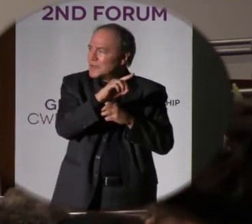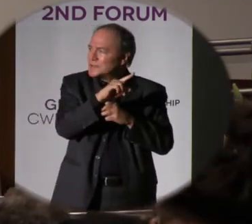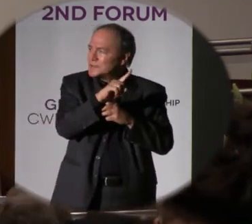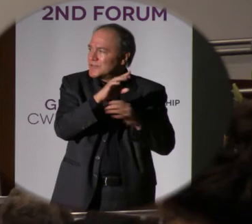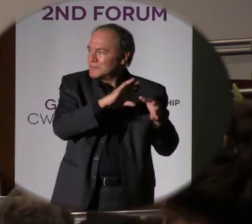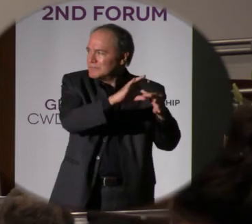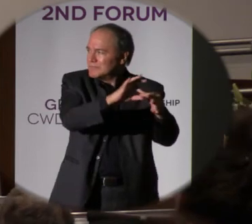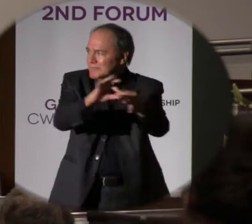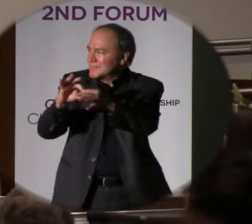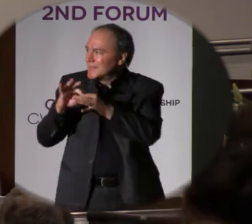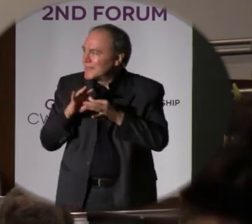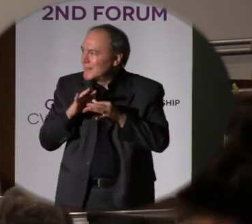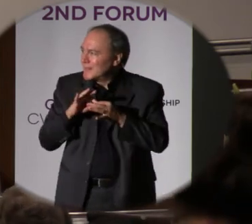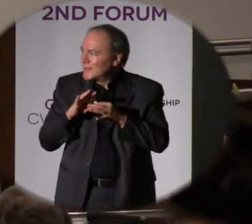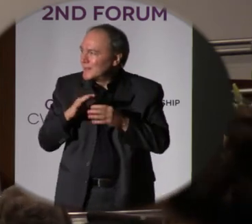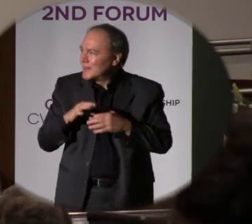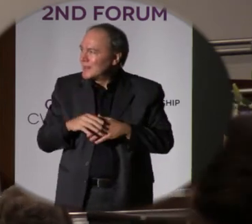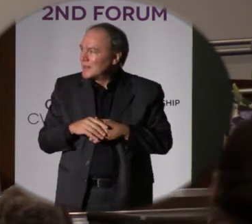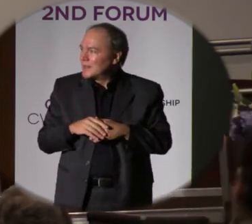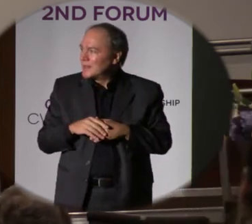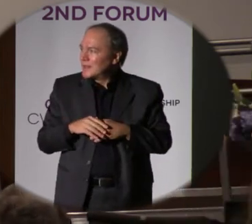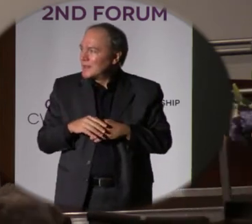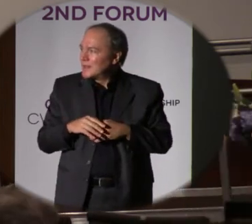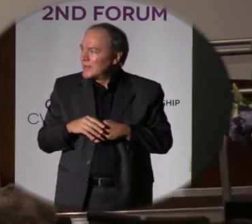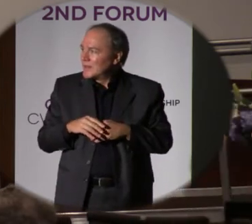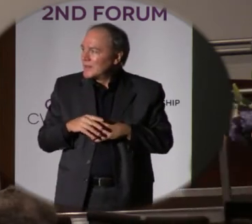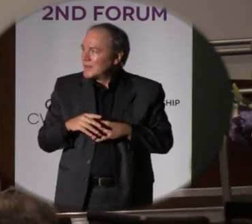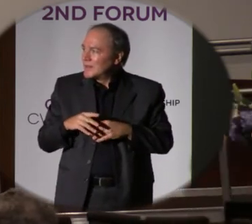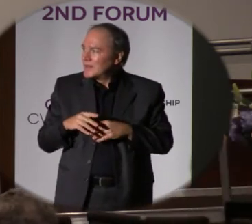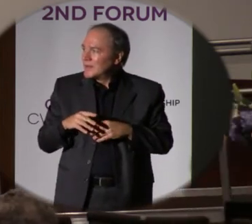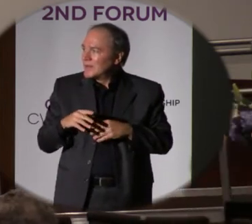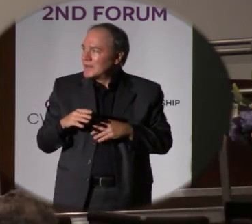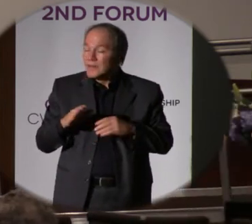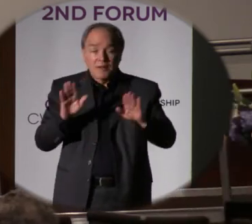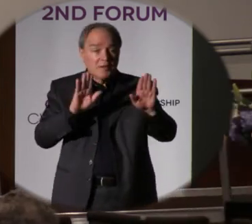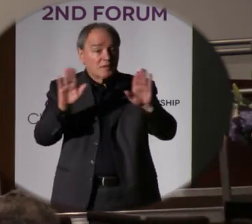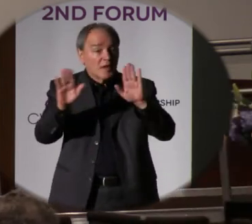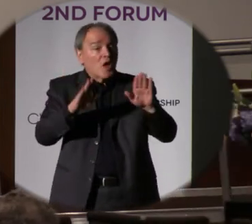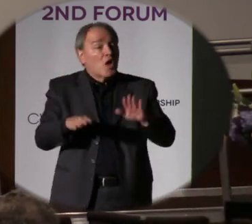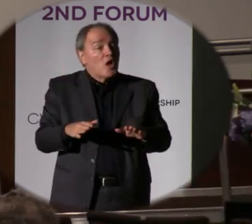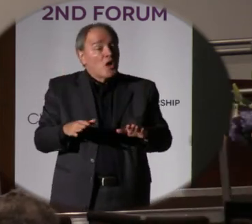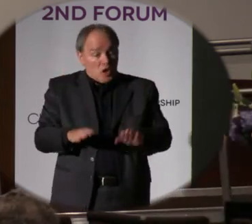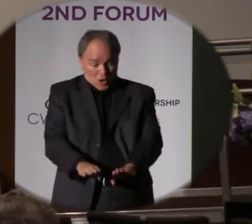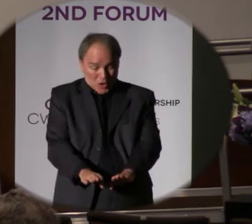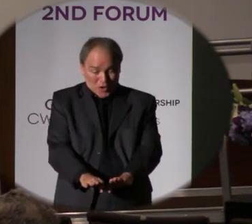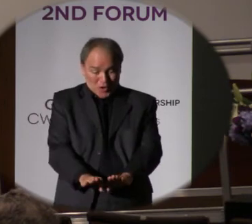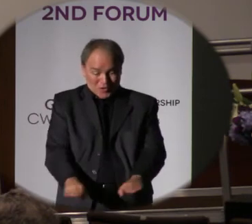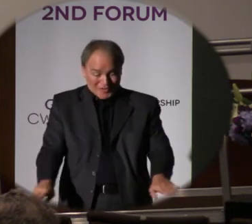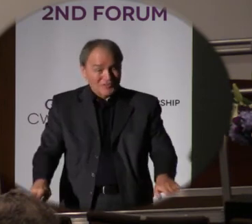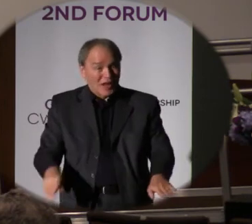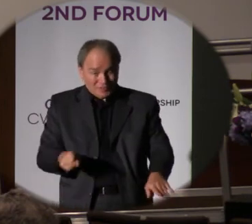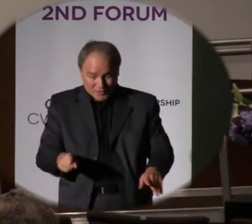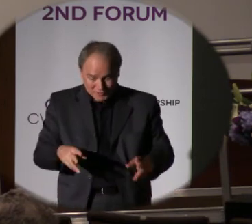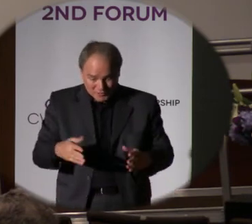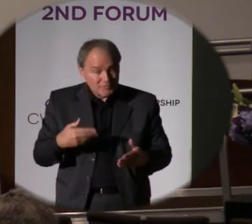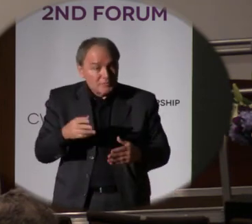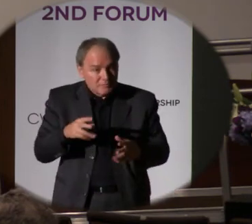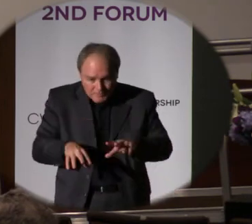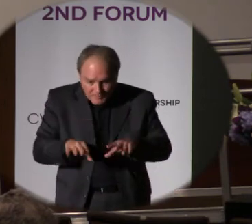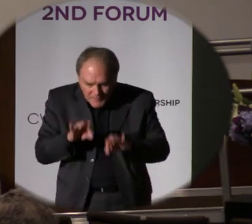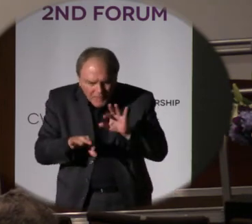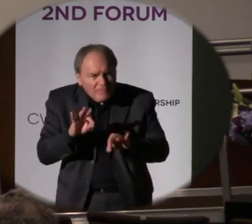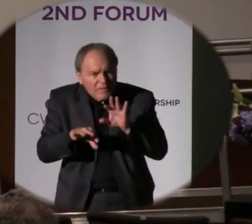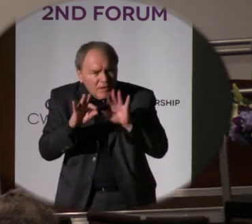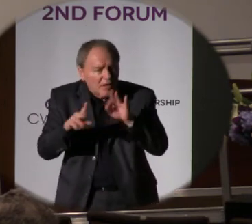that come from comprehensive evidence-based approaches in early childhood. Obviously, they manifest in